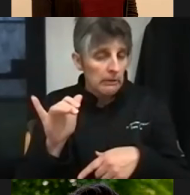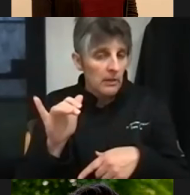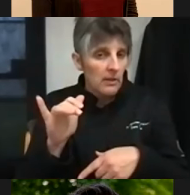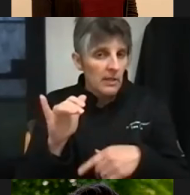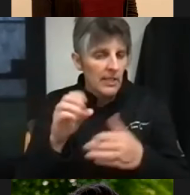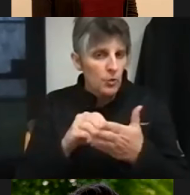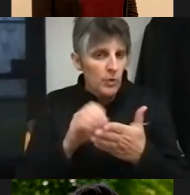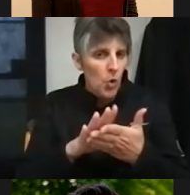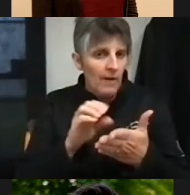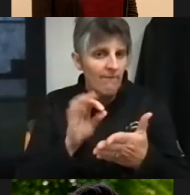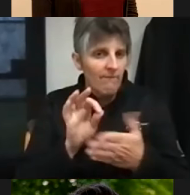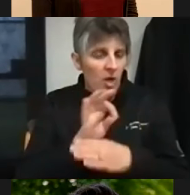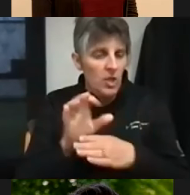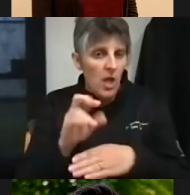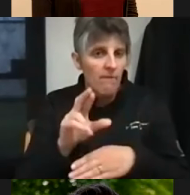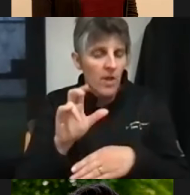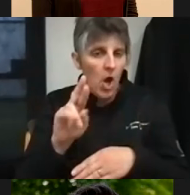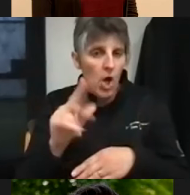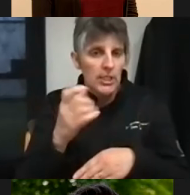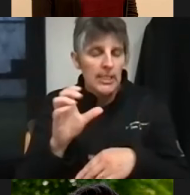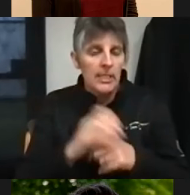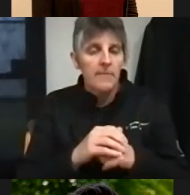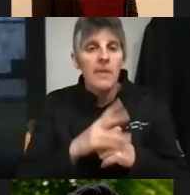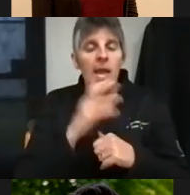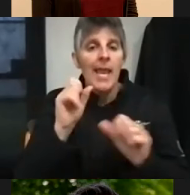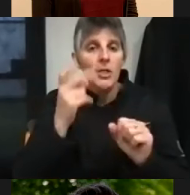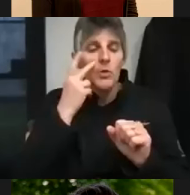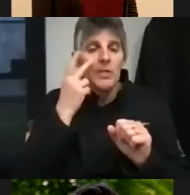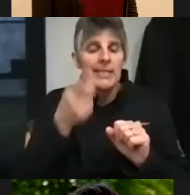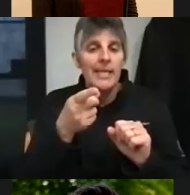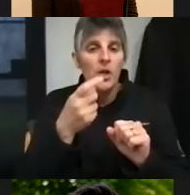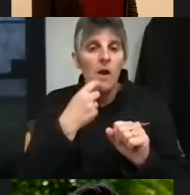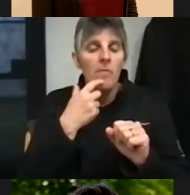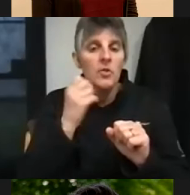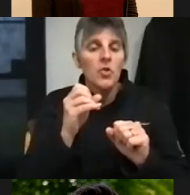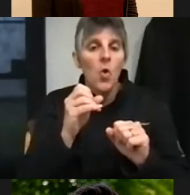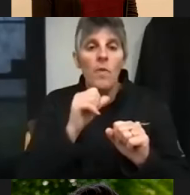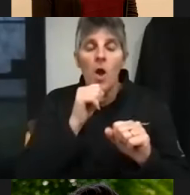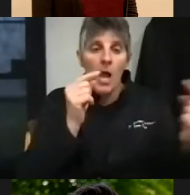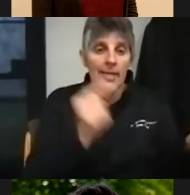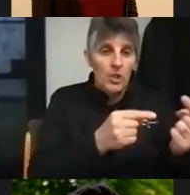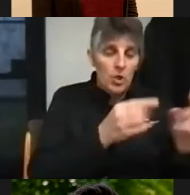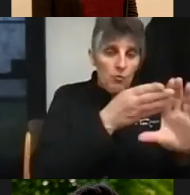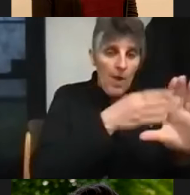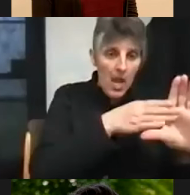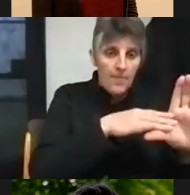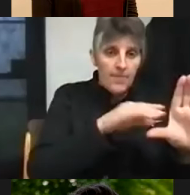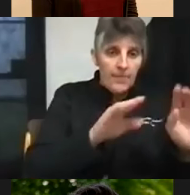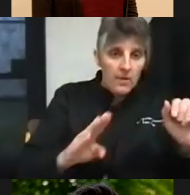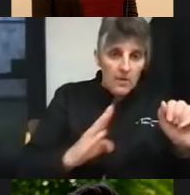recorded the function of the RGCs. As you can see here, so the uninjured retina, there's